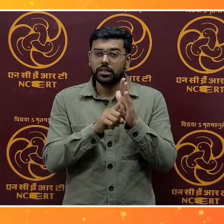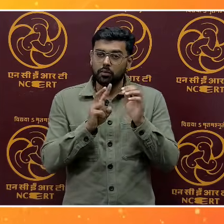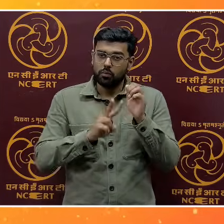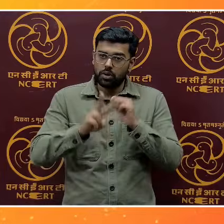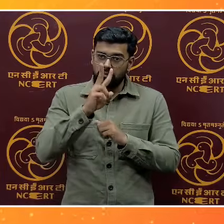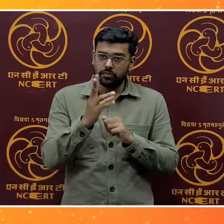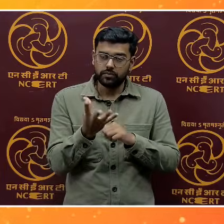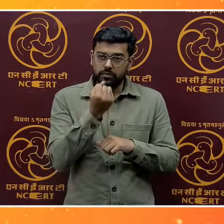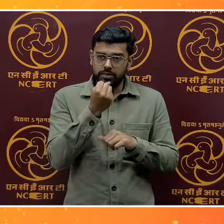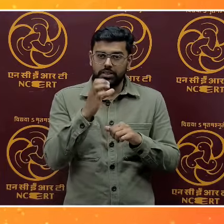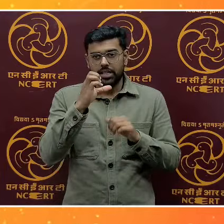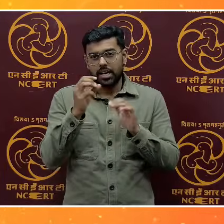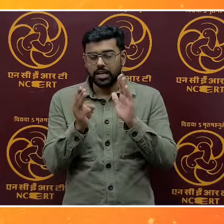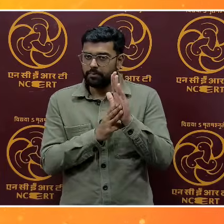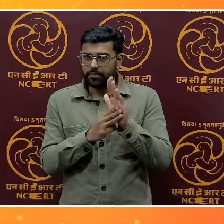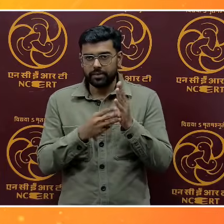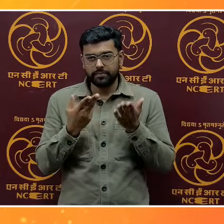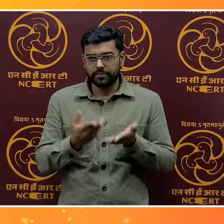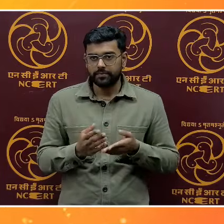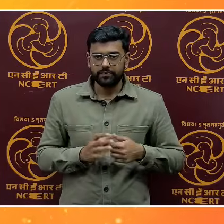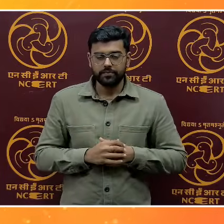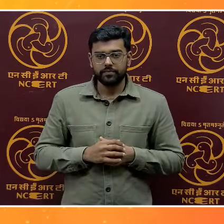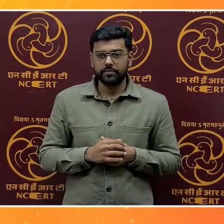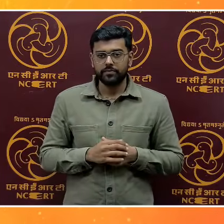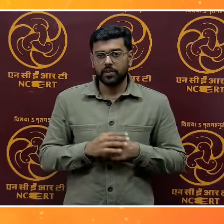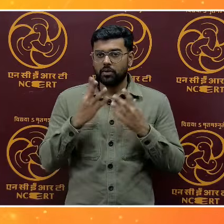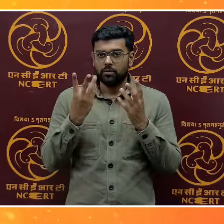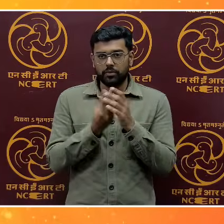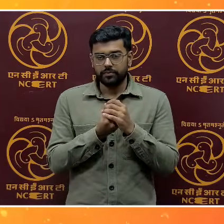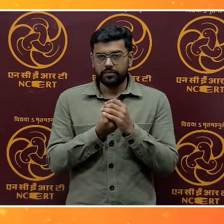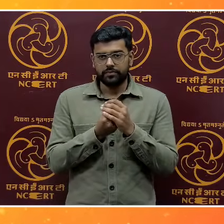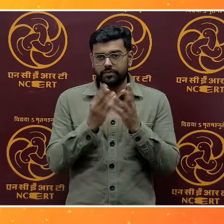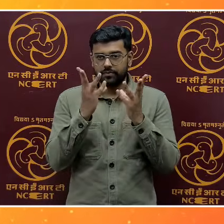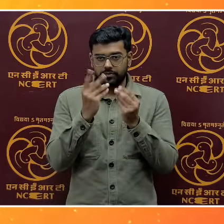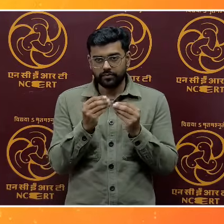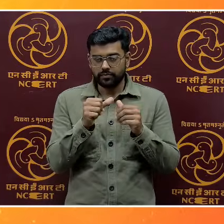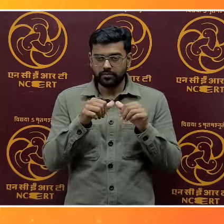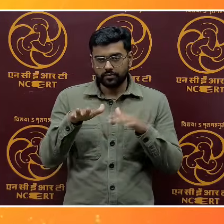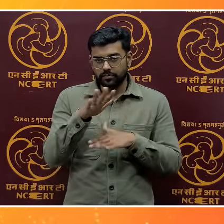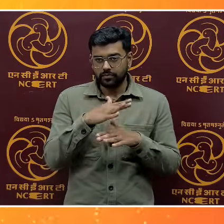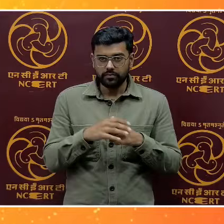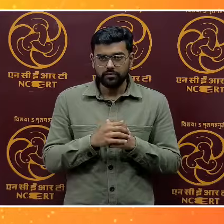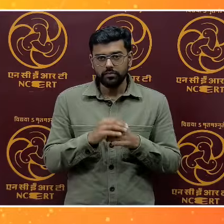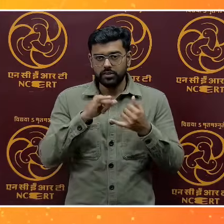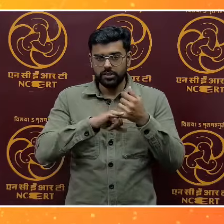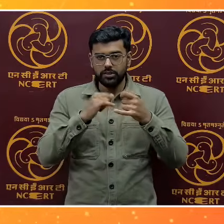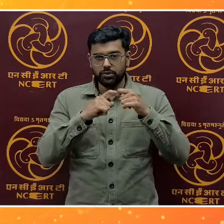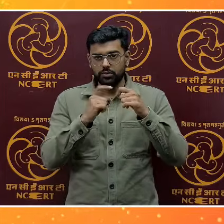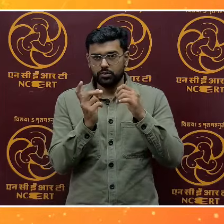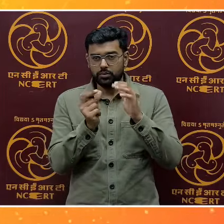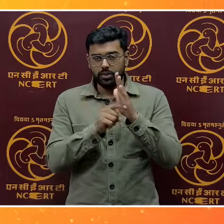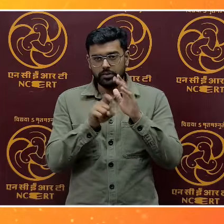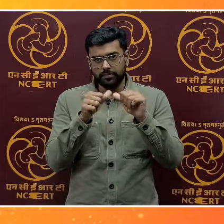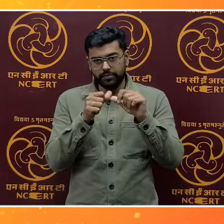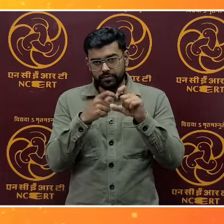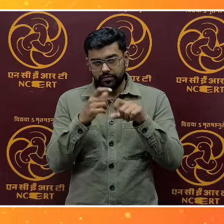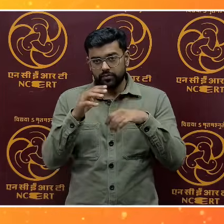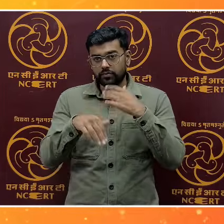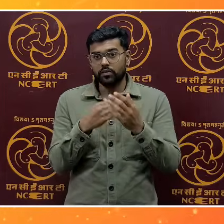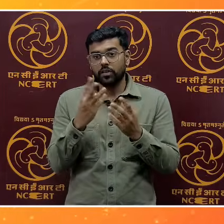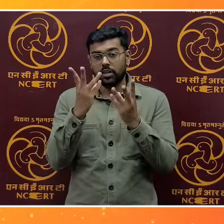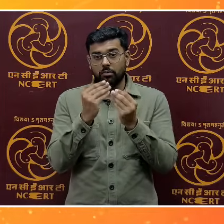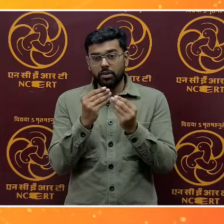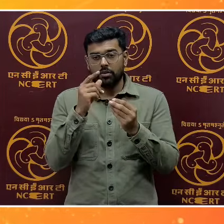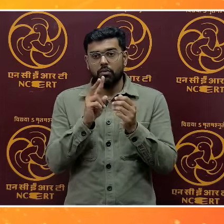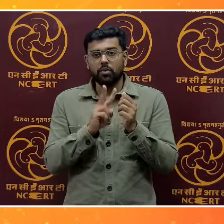will be in centimeters obviously. We are calculating the area here in centimeter square, and then we have to calculate the